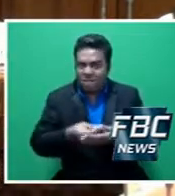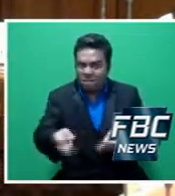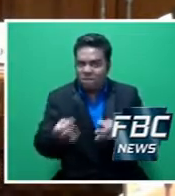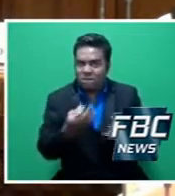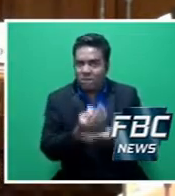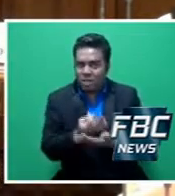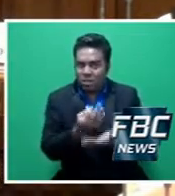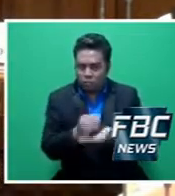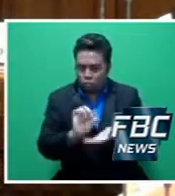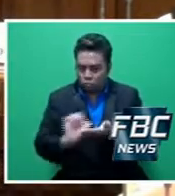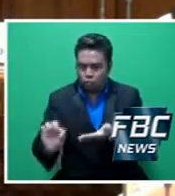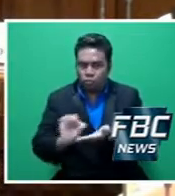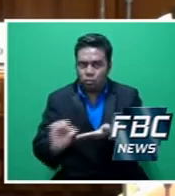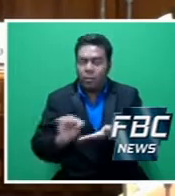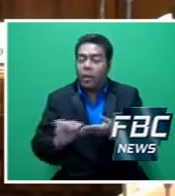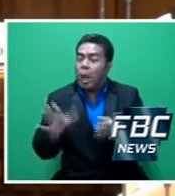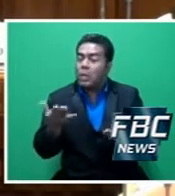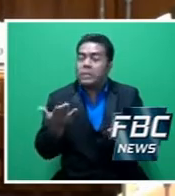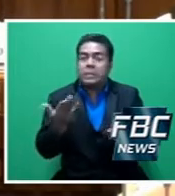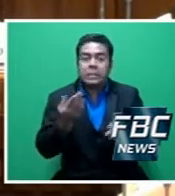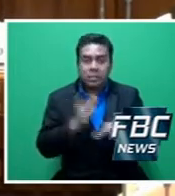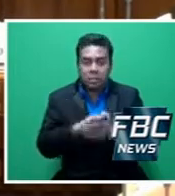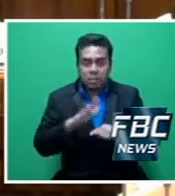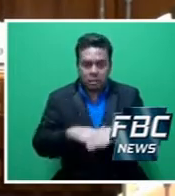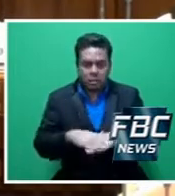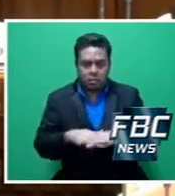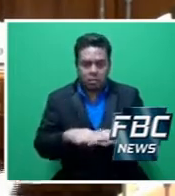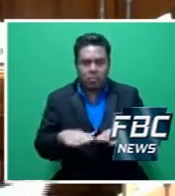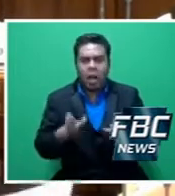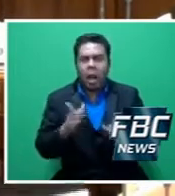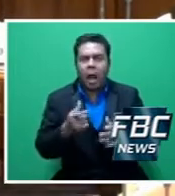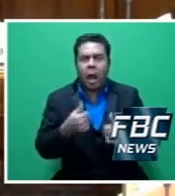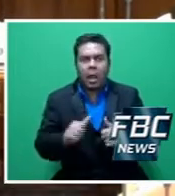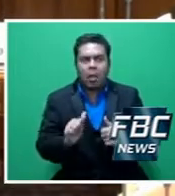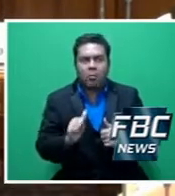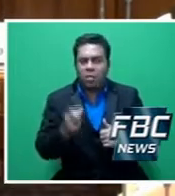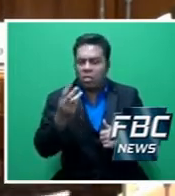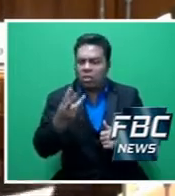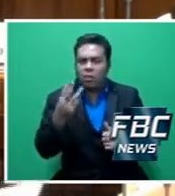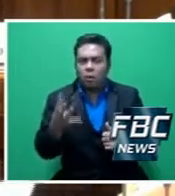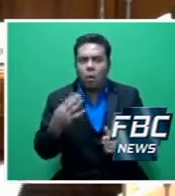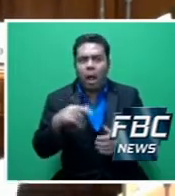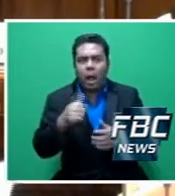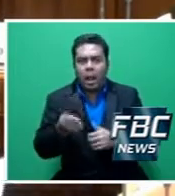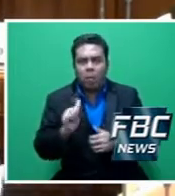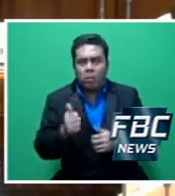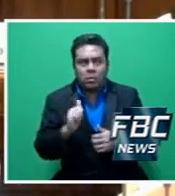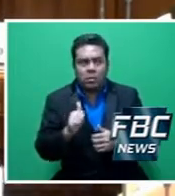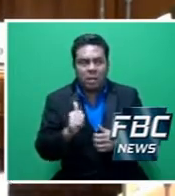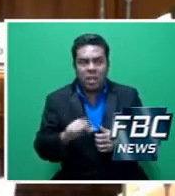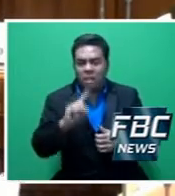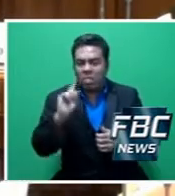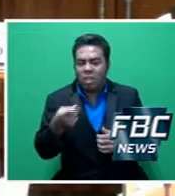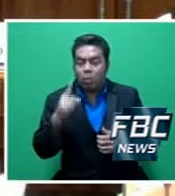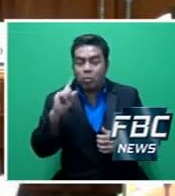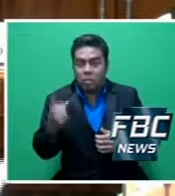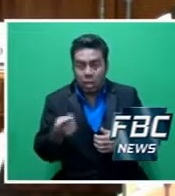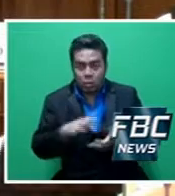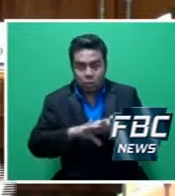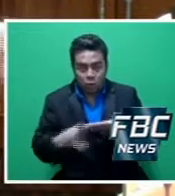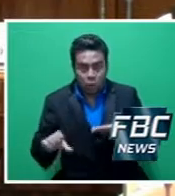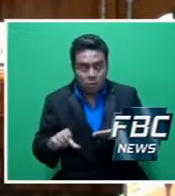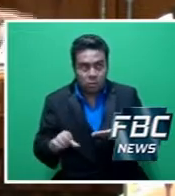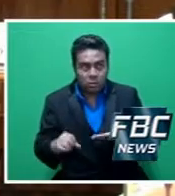sit in our board, subcommittee, they'd get paid allowance, same day, 3-4 allowances. They had thousands of dollars